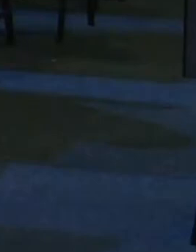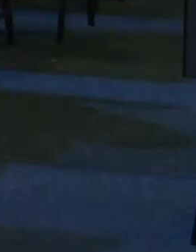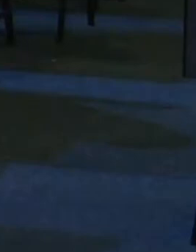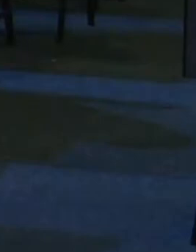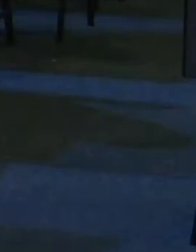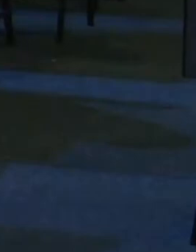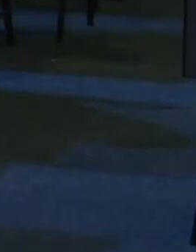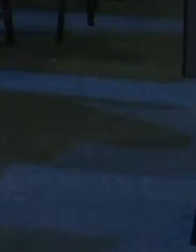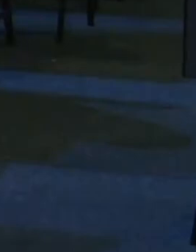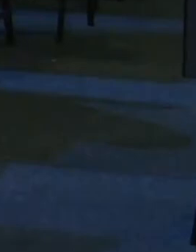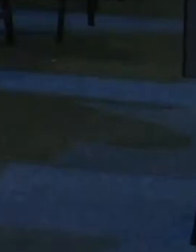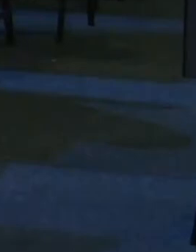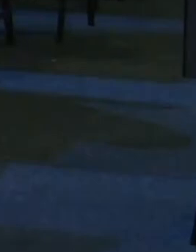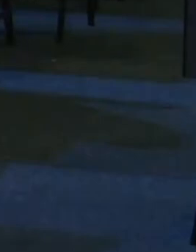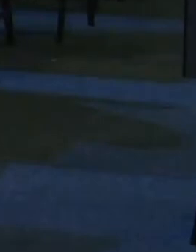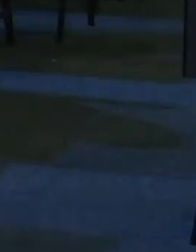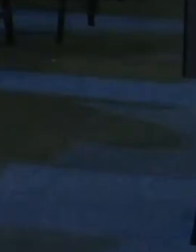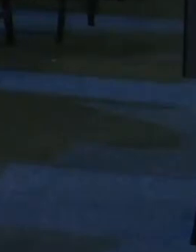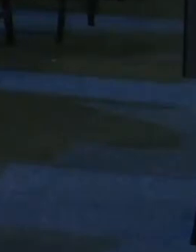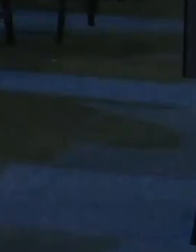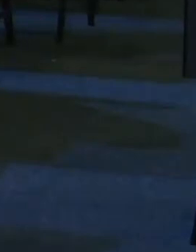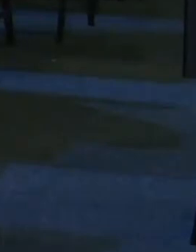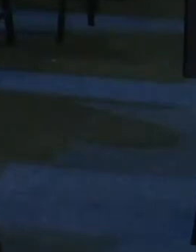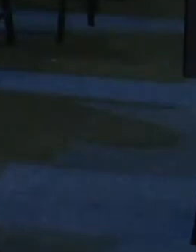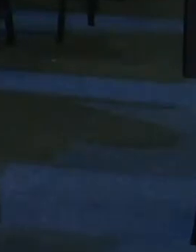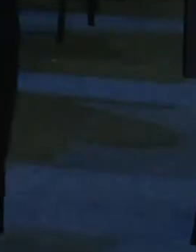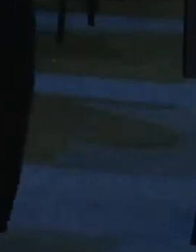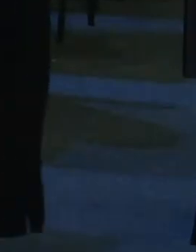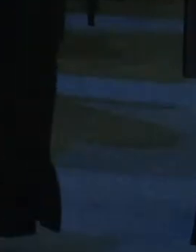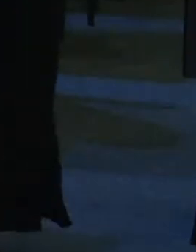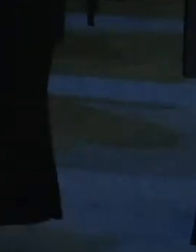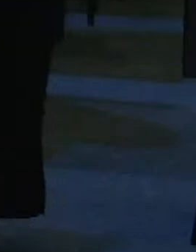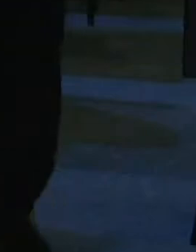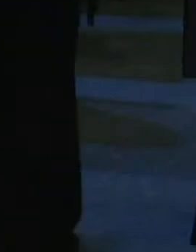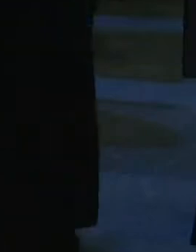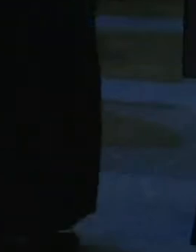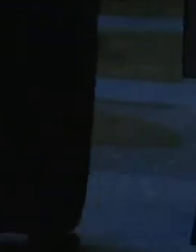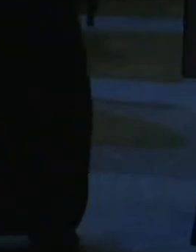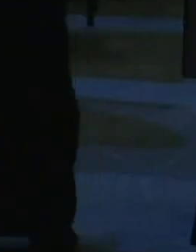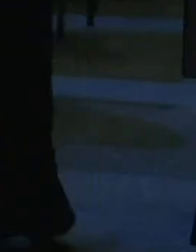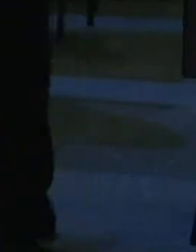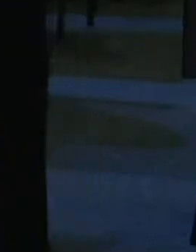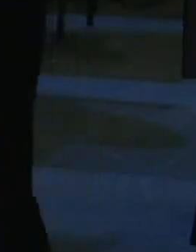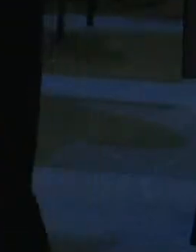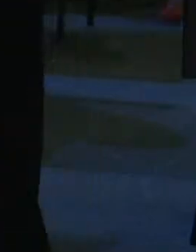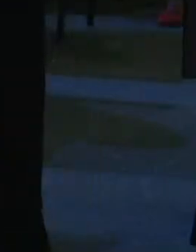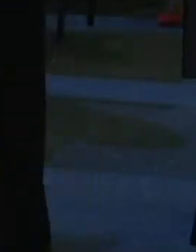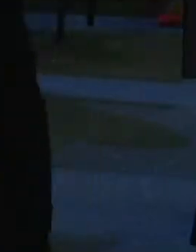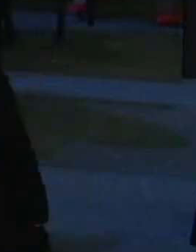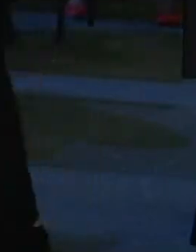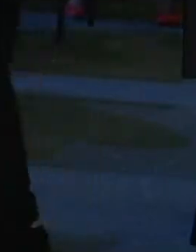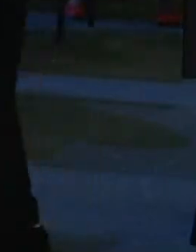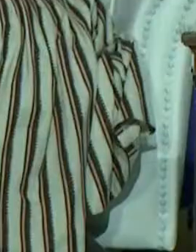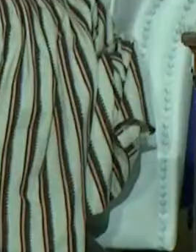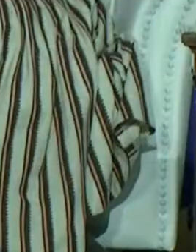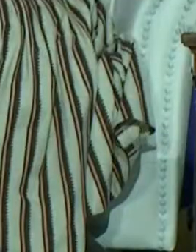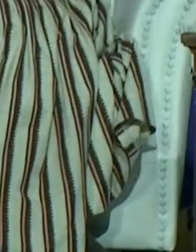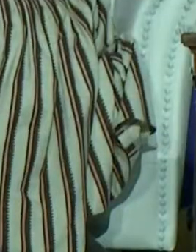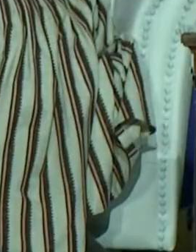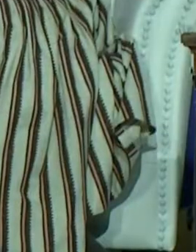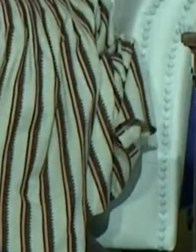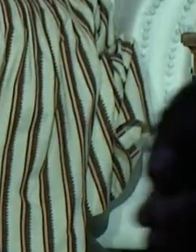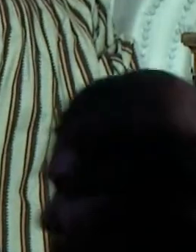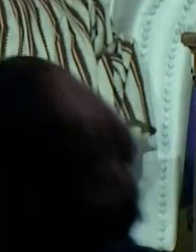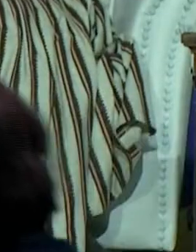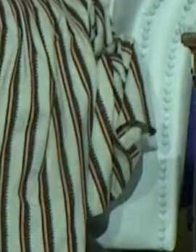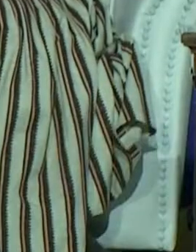The good news is, welcome back after lunch, and the good news is we are back here after 2 o'clock,